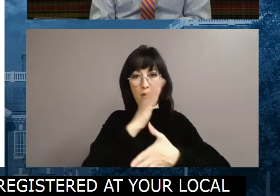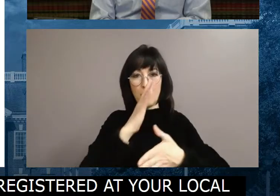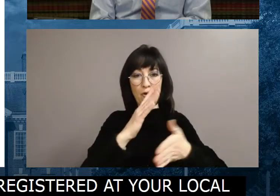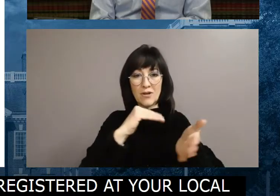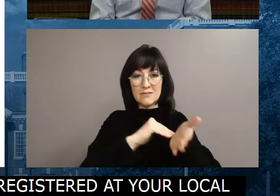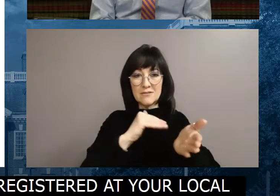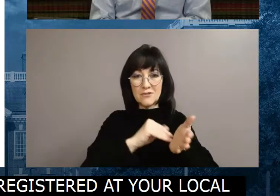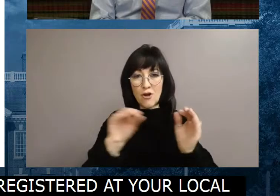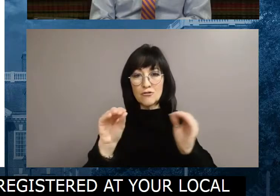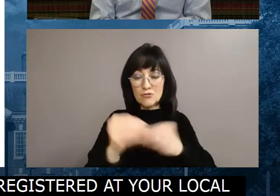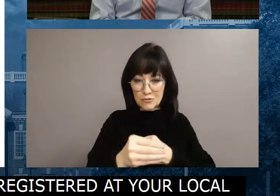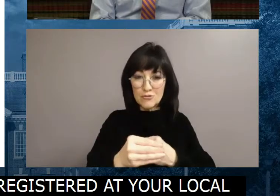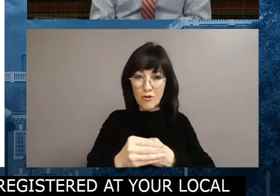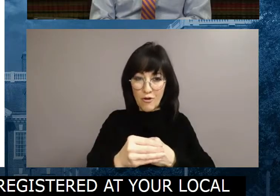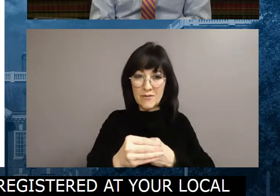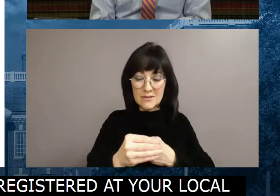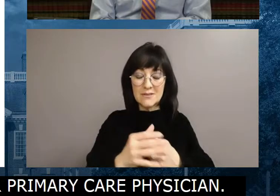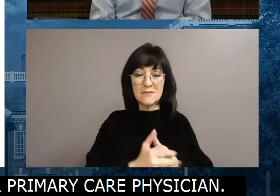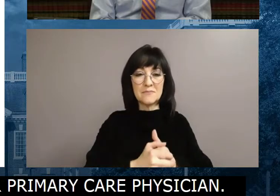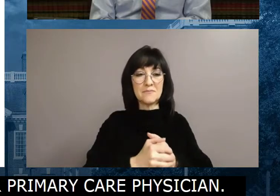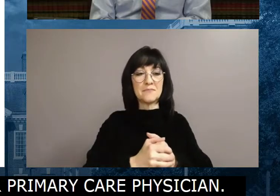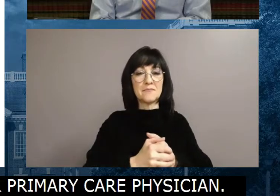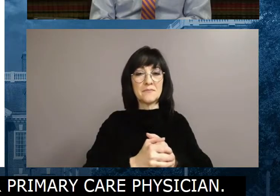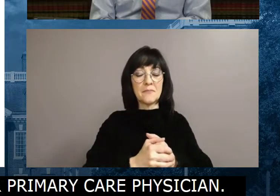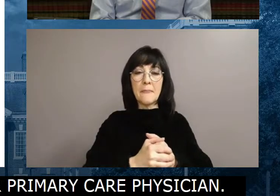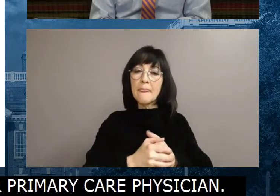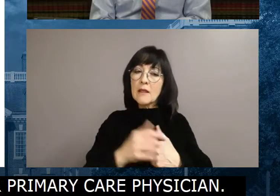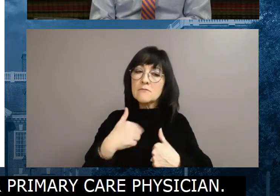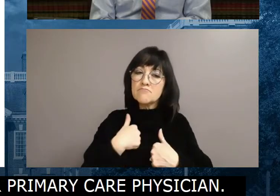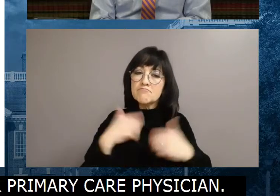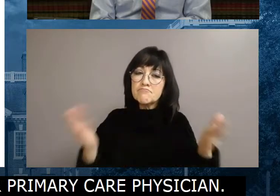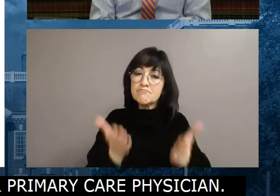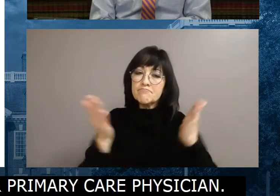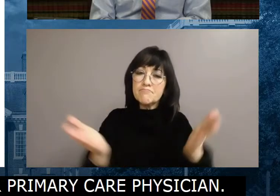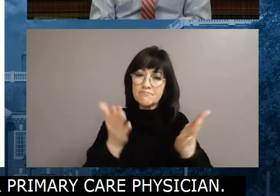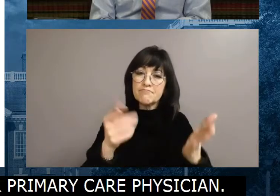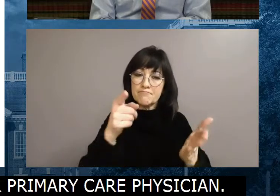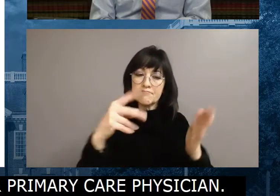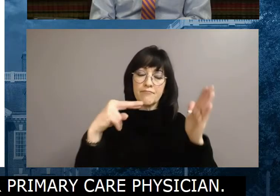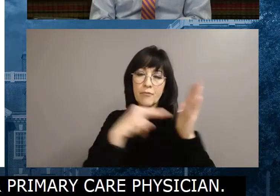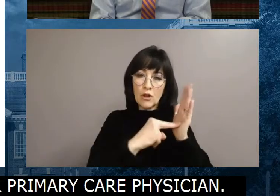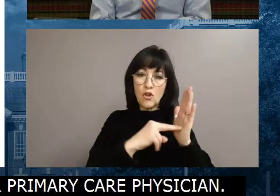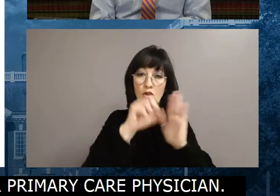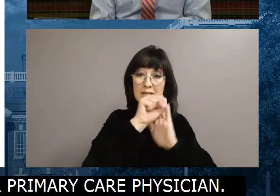time to sign up onto the state registration list. Now, as of April the 6th, next Tuesday,